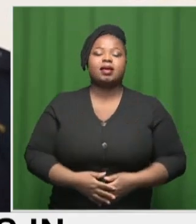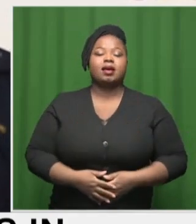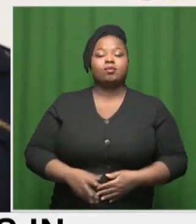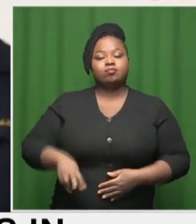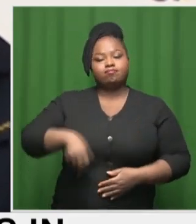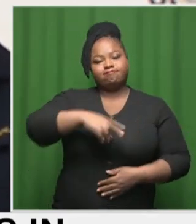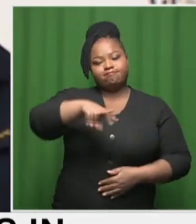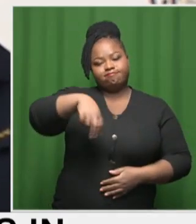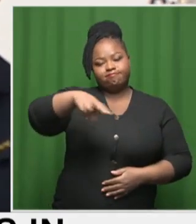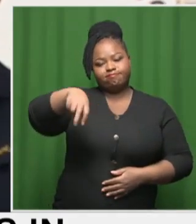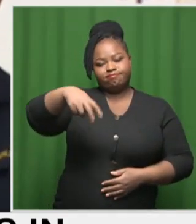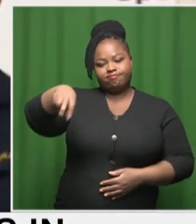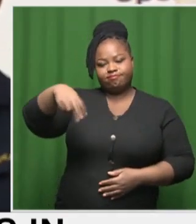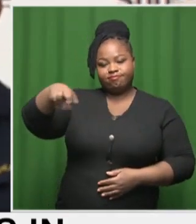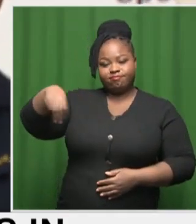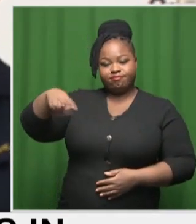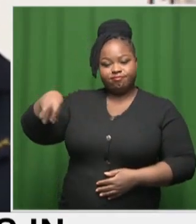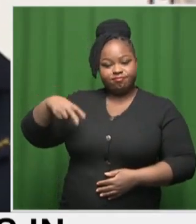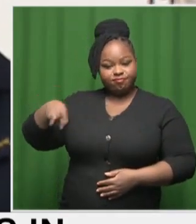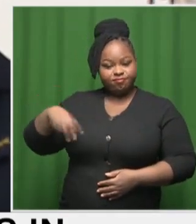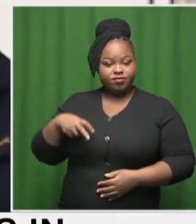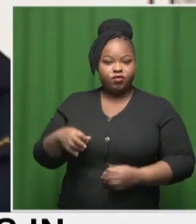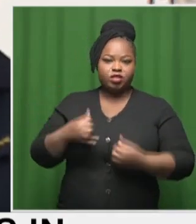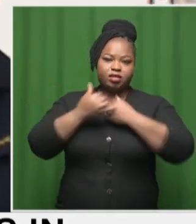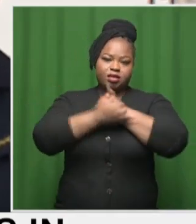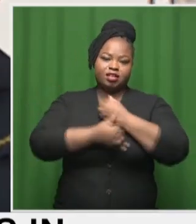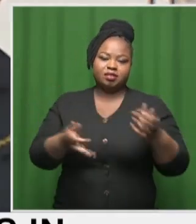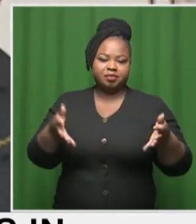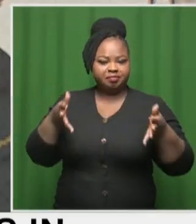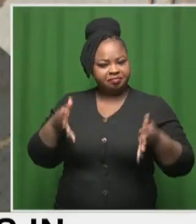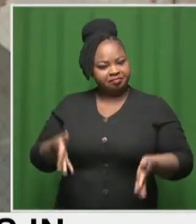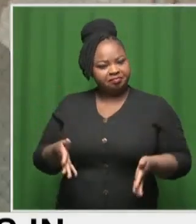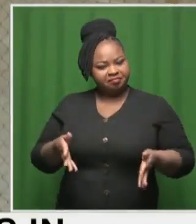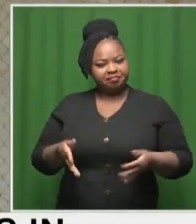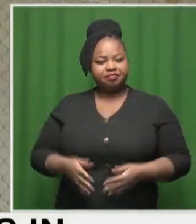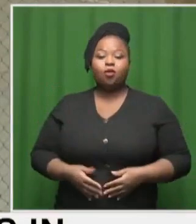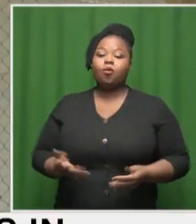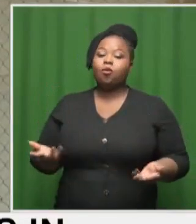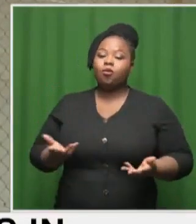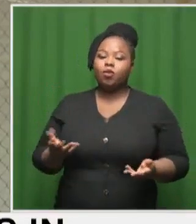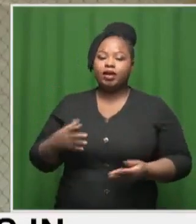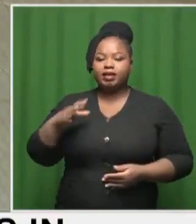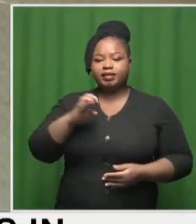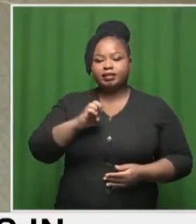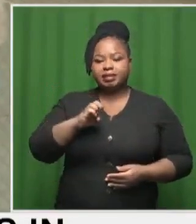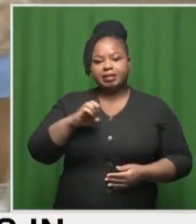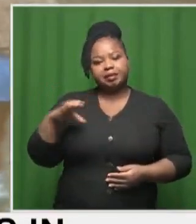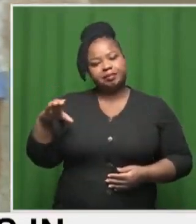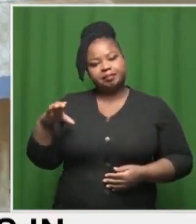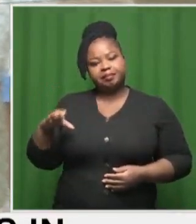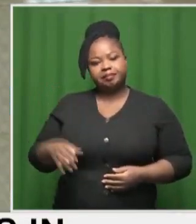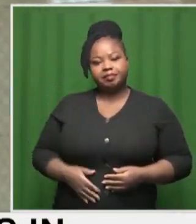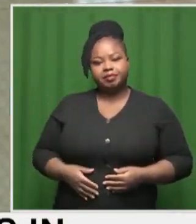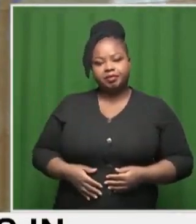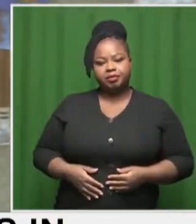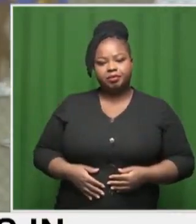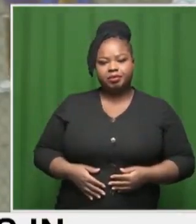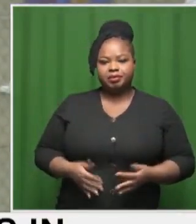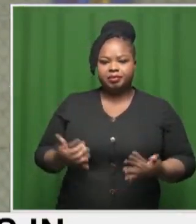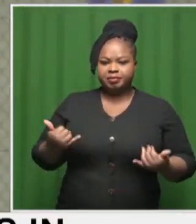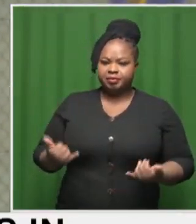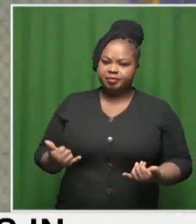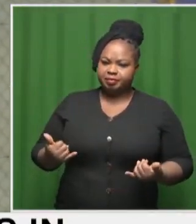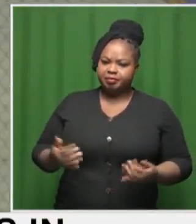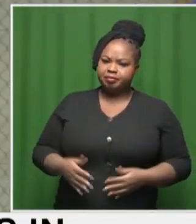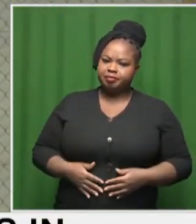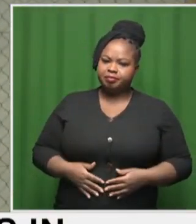tour around the entire country. And we're here following it in the Eastern Cape. And that's what we're doing here. So let's put her